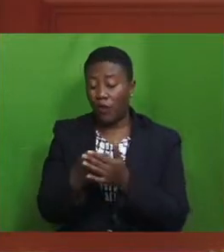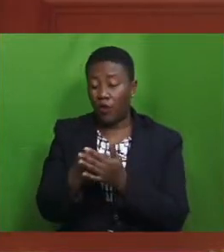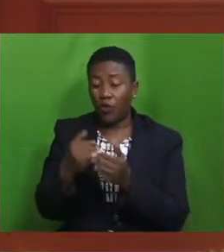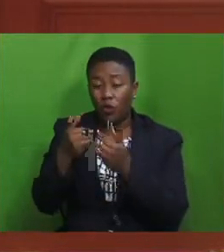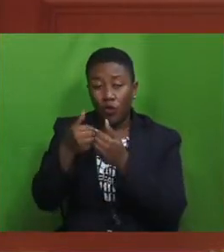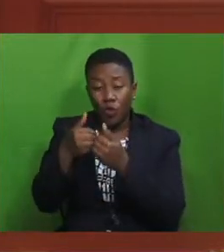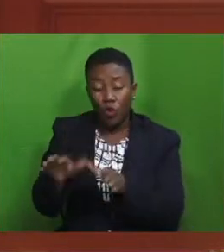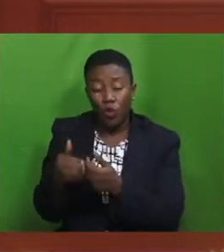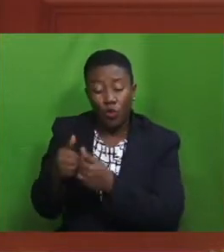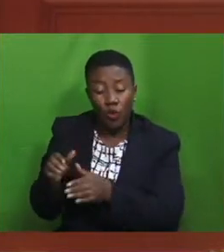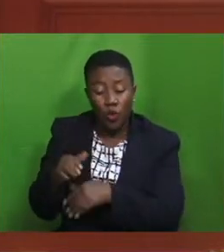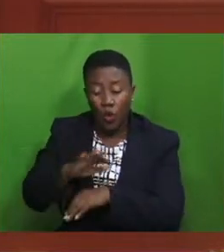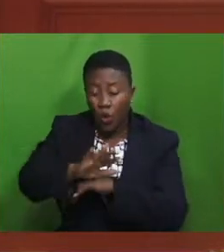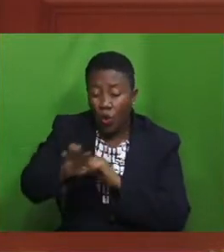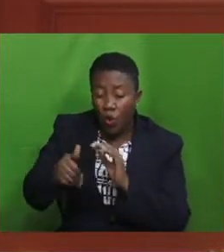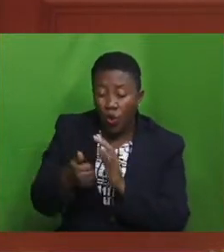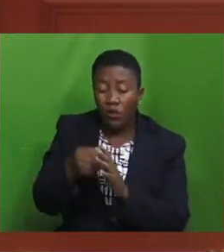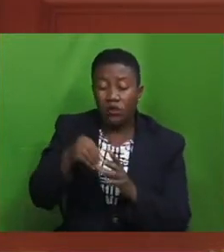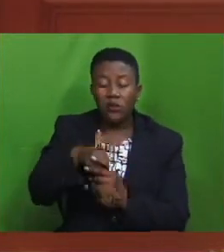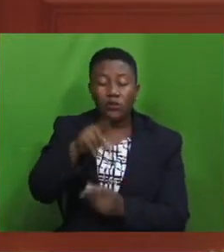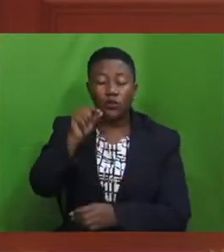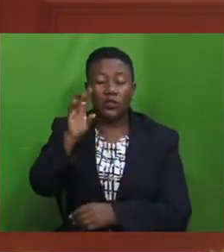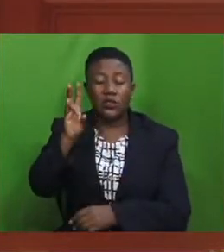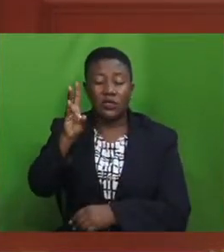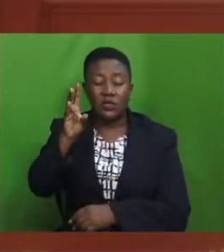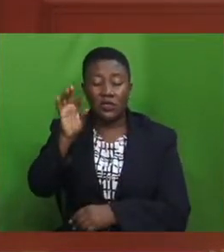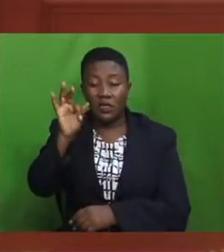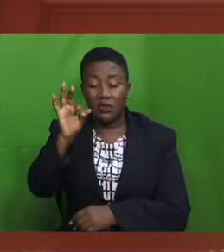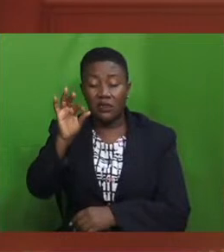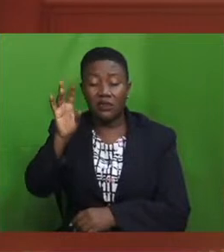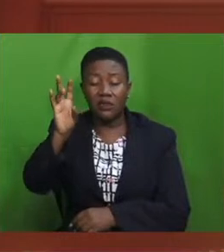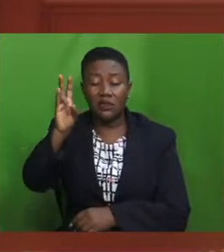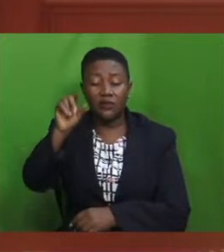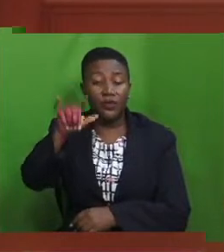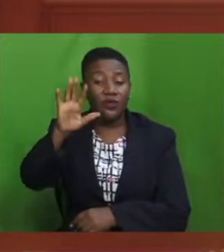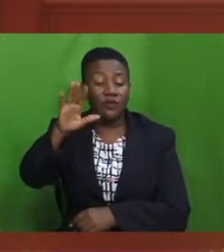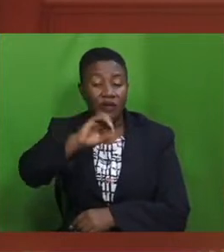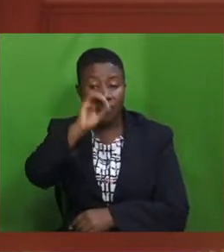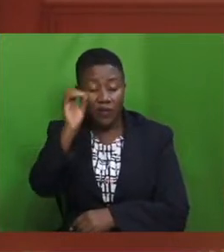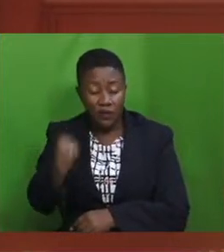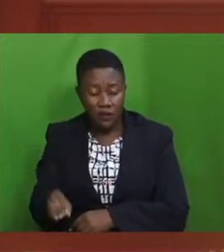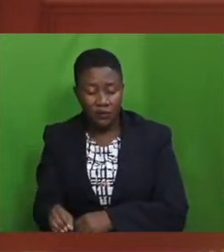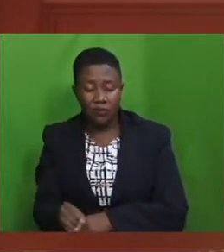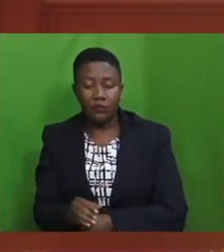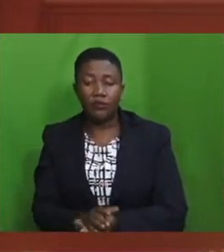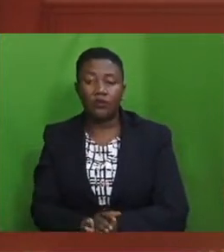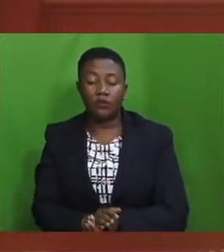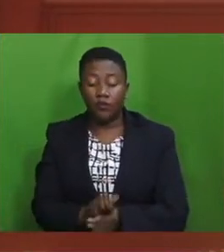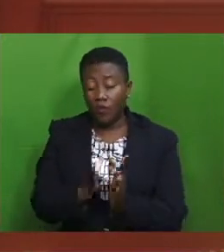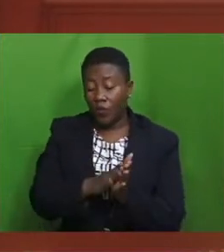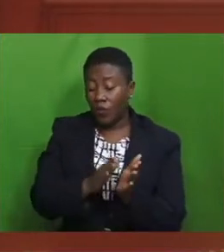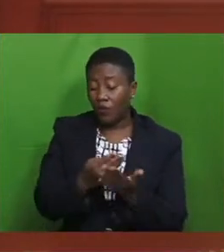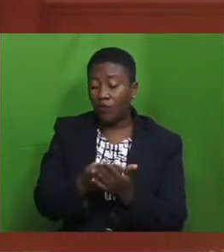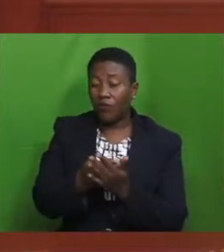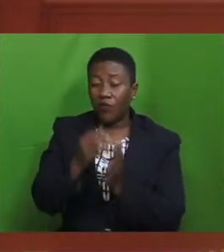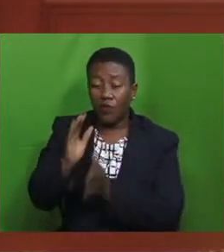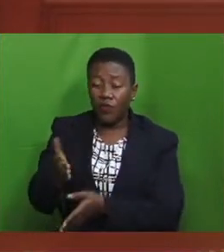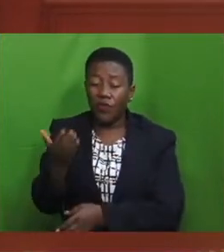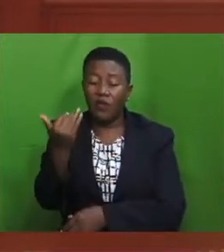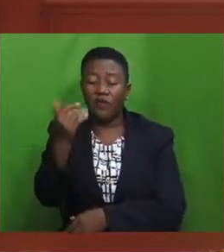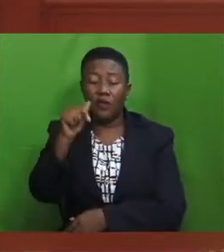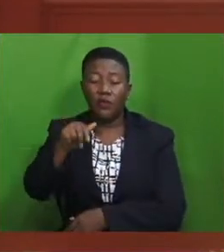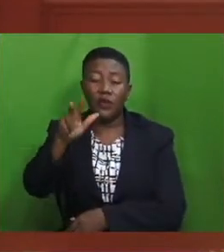I've stated, in 2019 was 7.5% overall balance, 15.3%